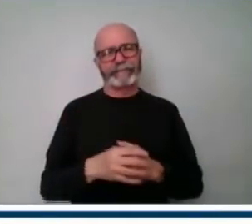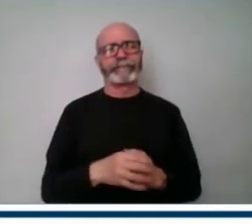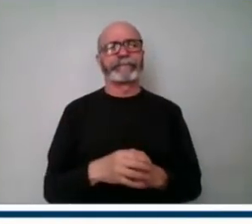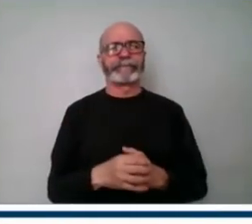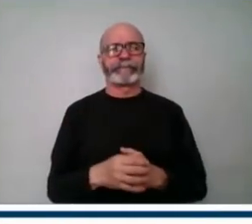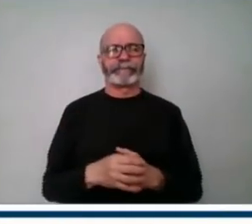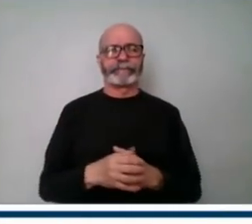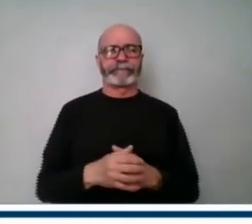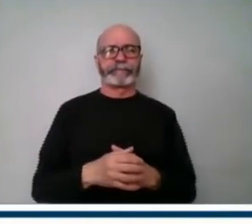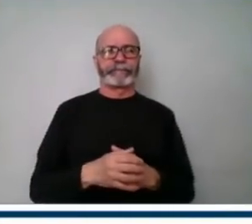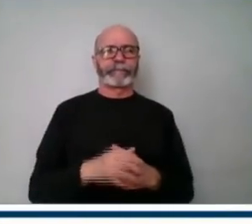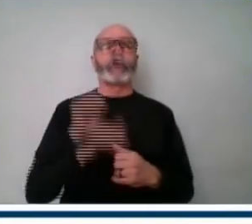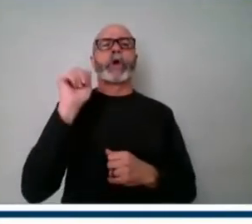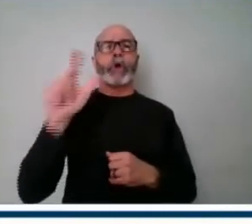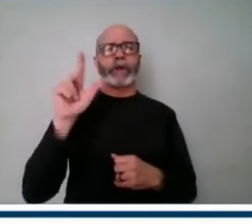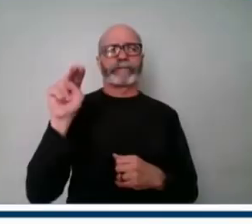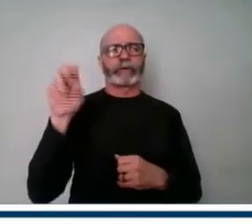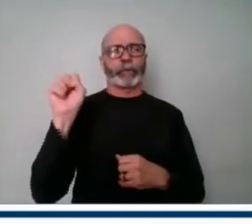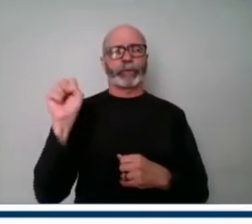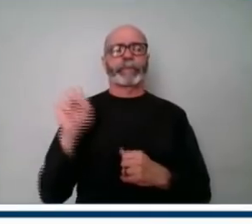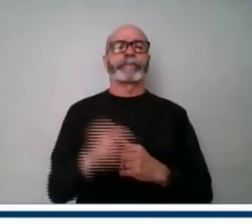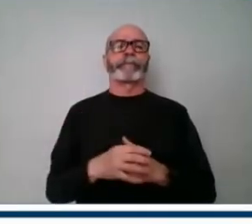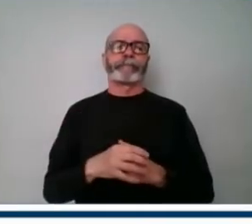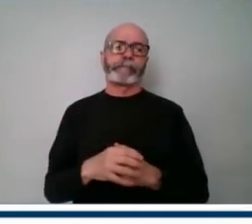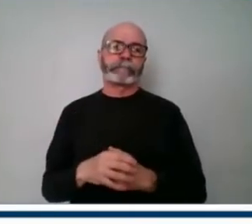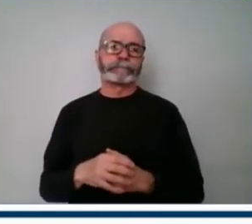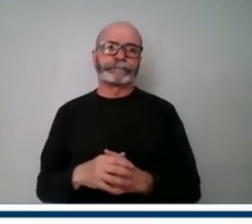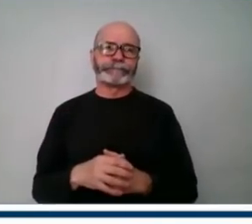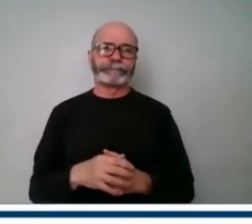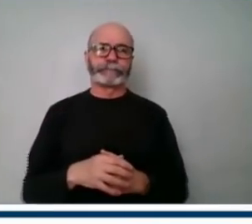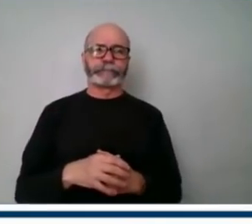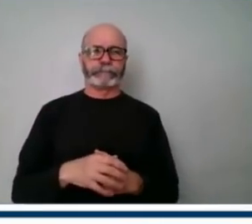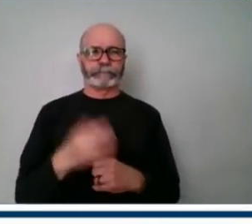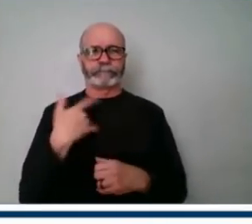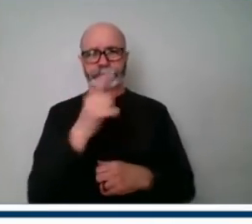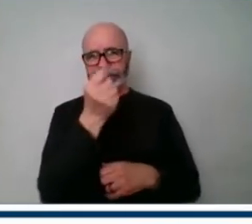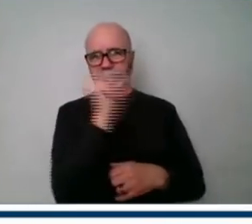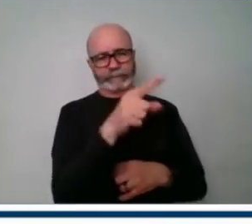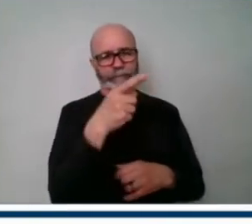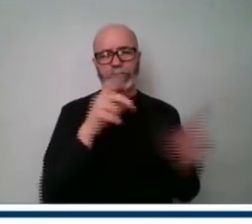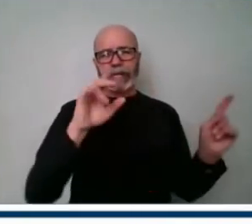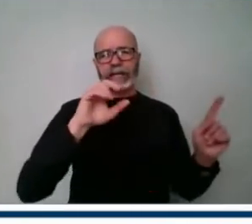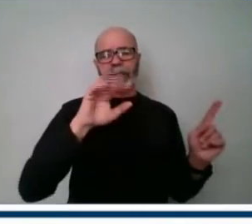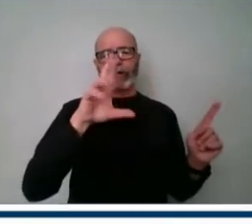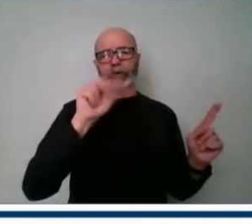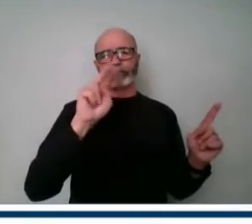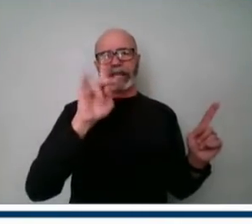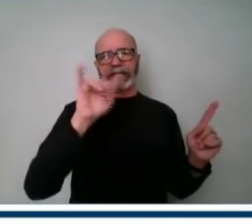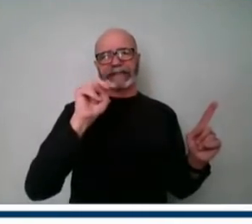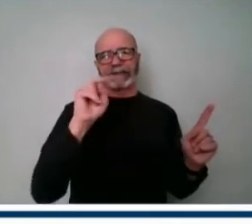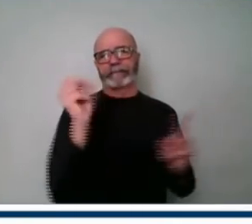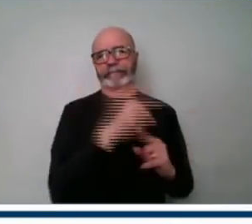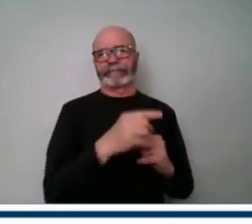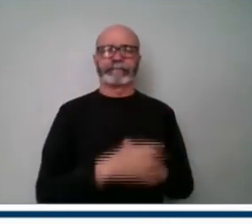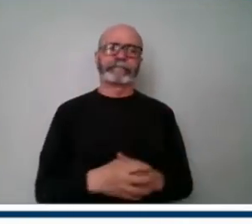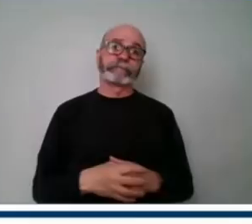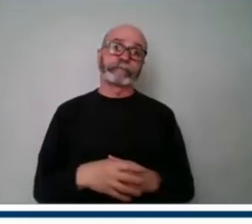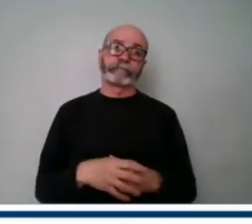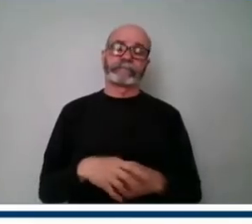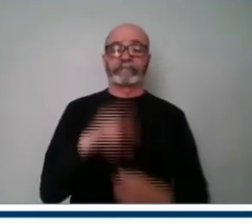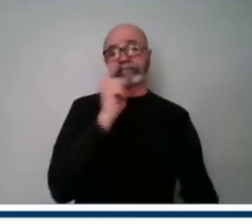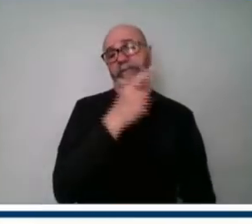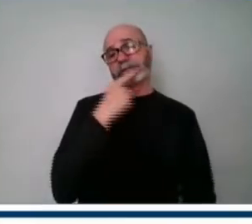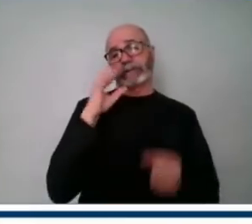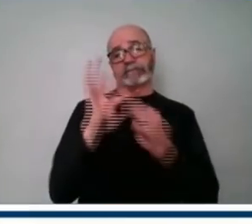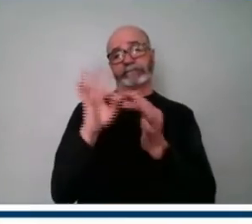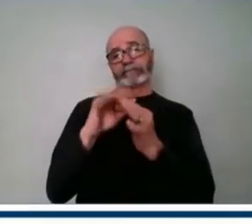Armstrong. A question for the Premier. I'm wondering if you can help me understand the month delay between this meeting with the Atlantic Premiers and when the